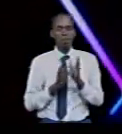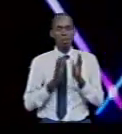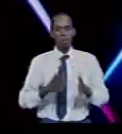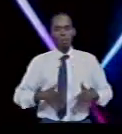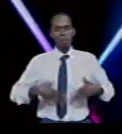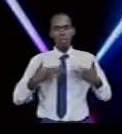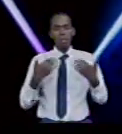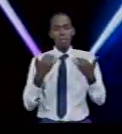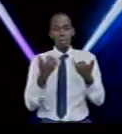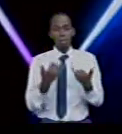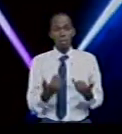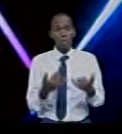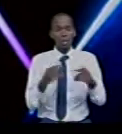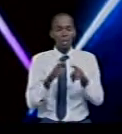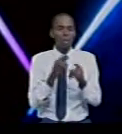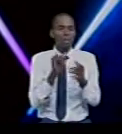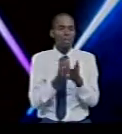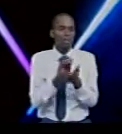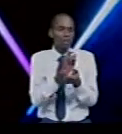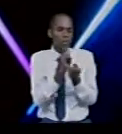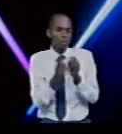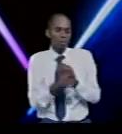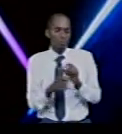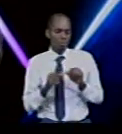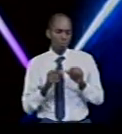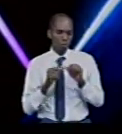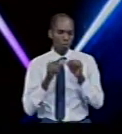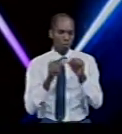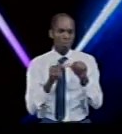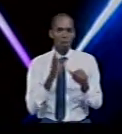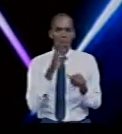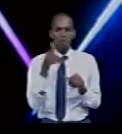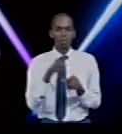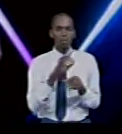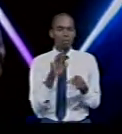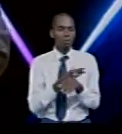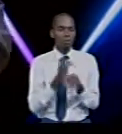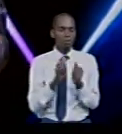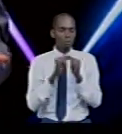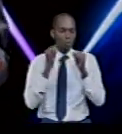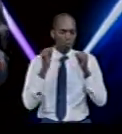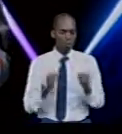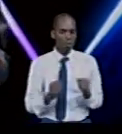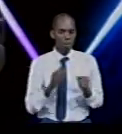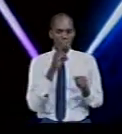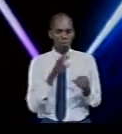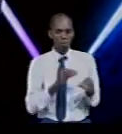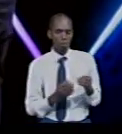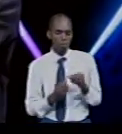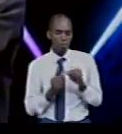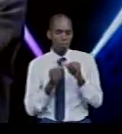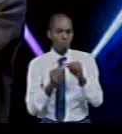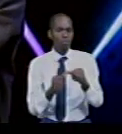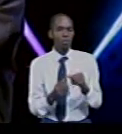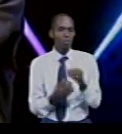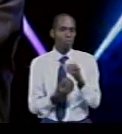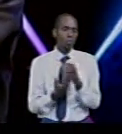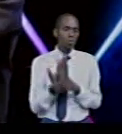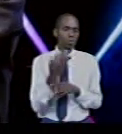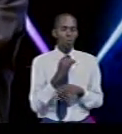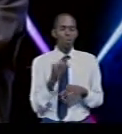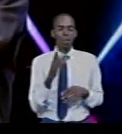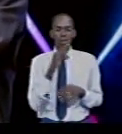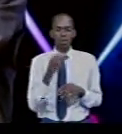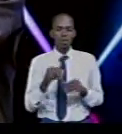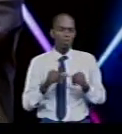that change continued, are you strengthened? Are you moving on? Are you growing in that